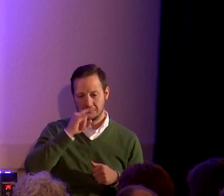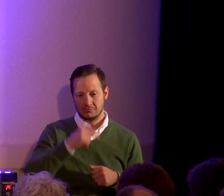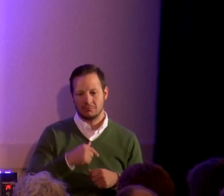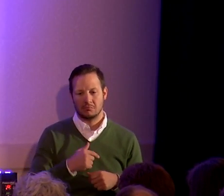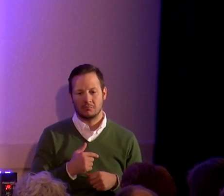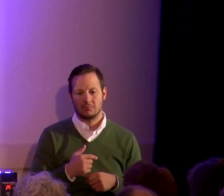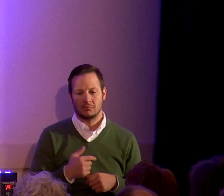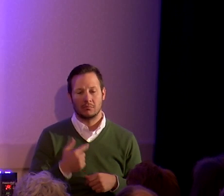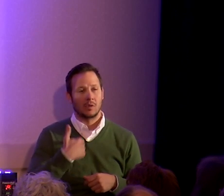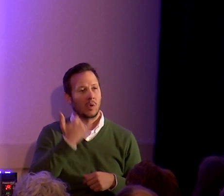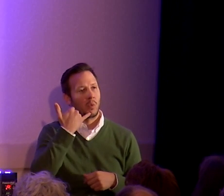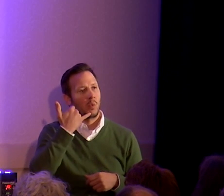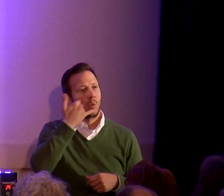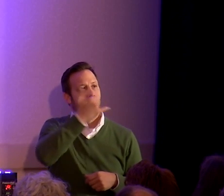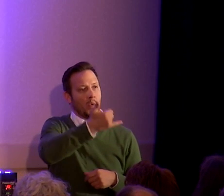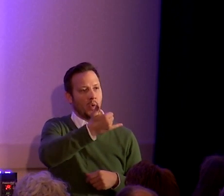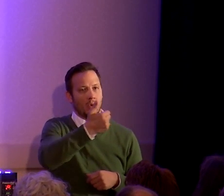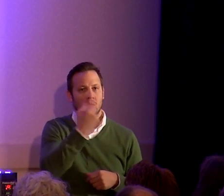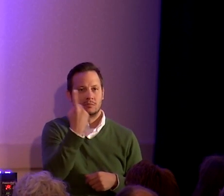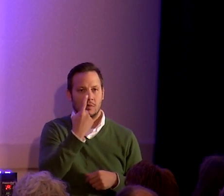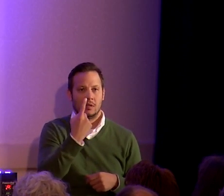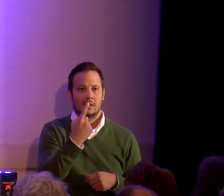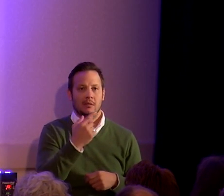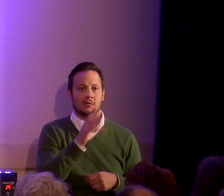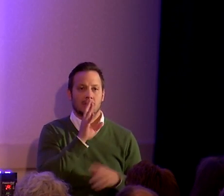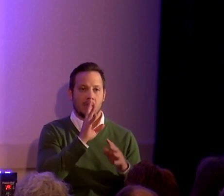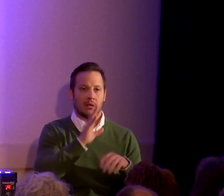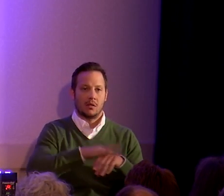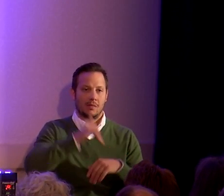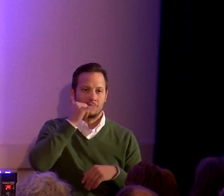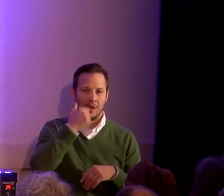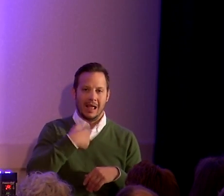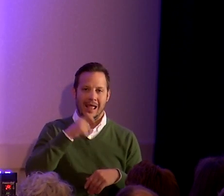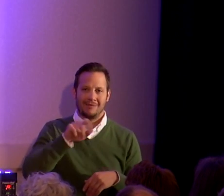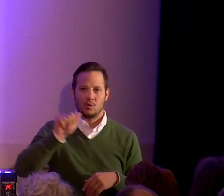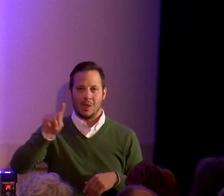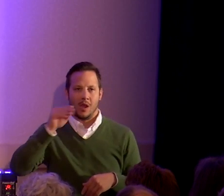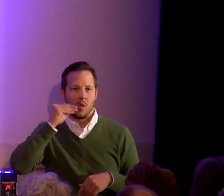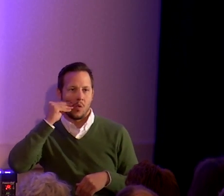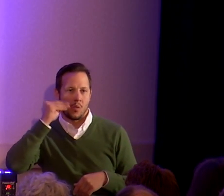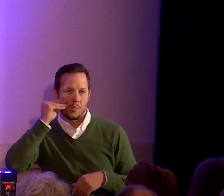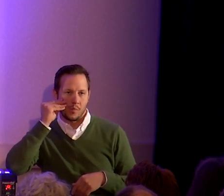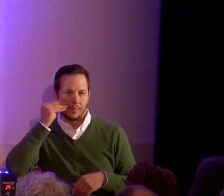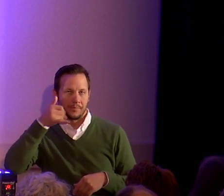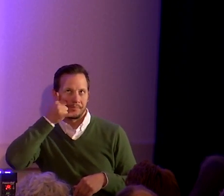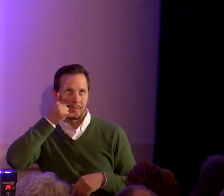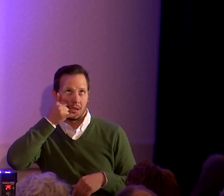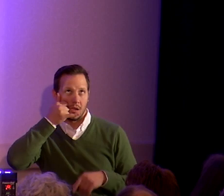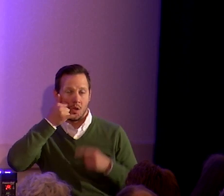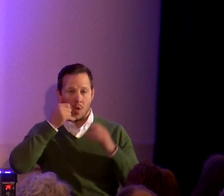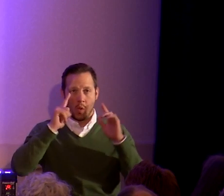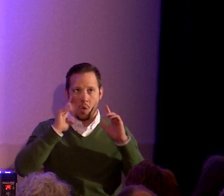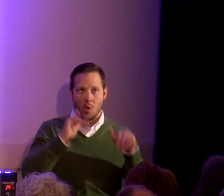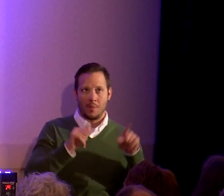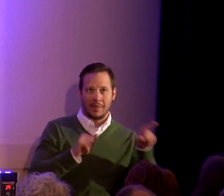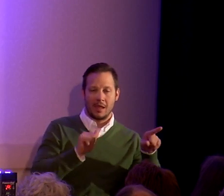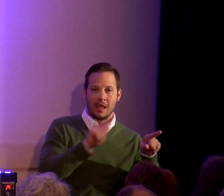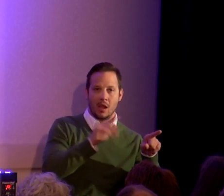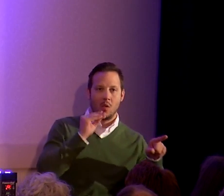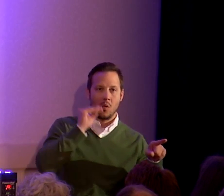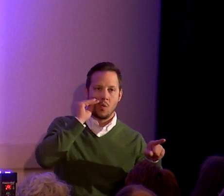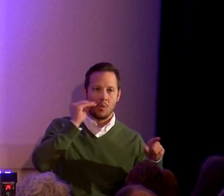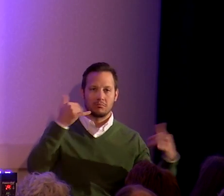someone up and talking to them meant I had to be at home on the landline telephone, and I had to hope that they were home too so they could then pick up an